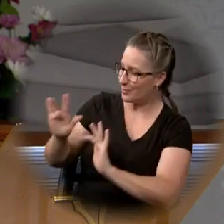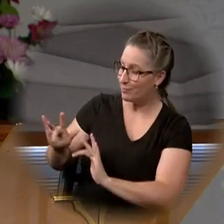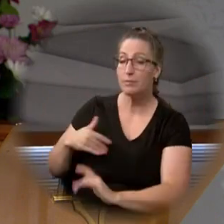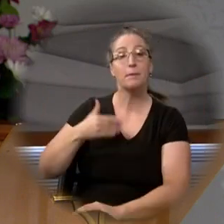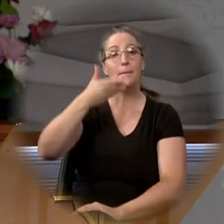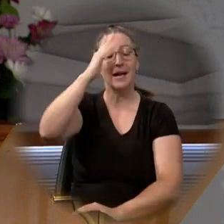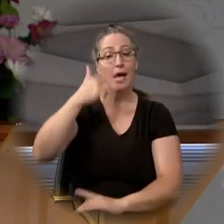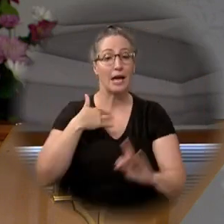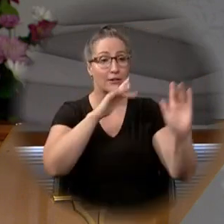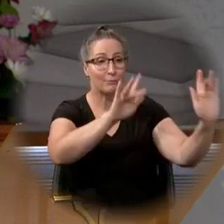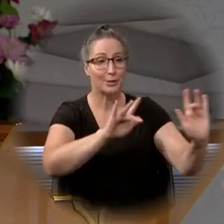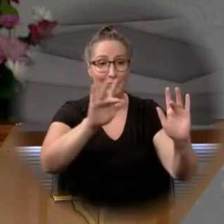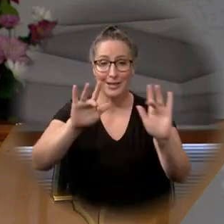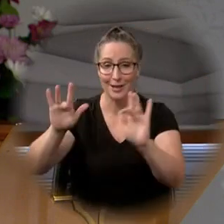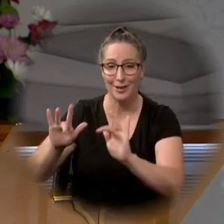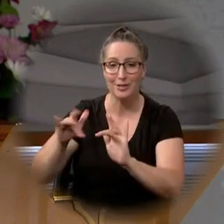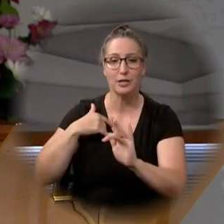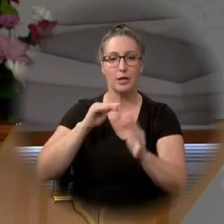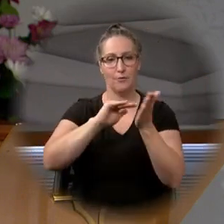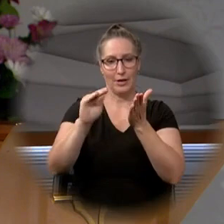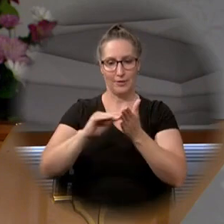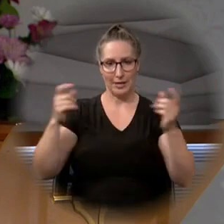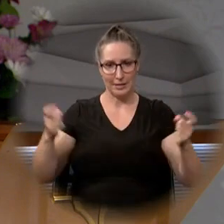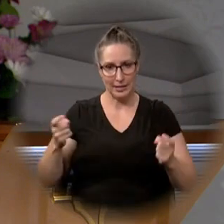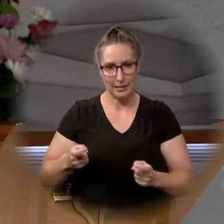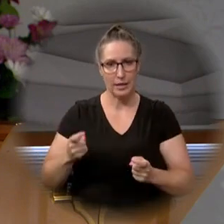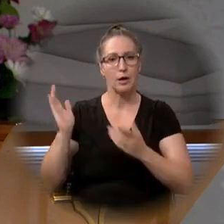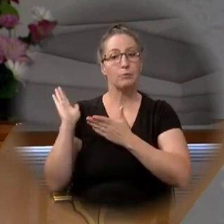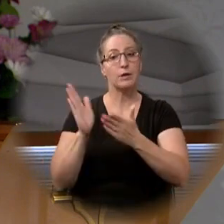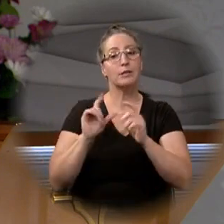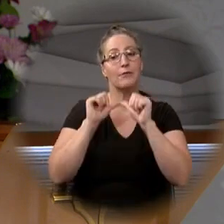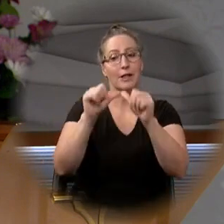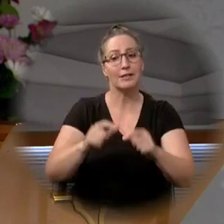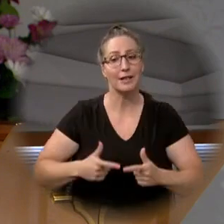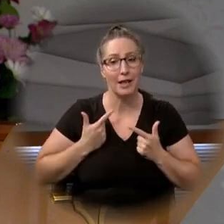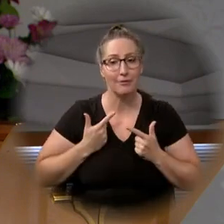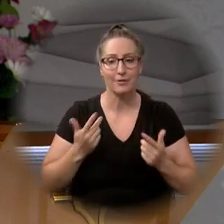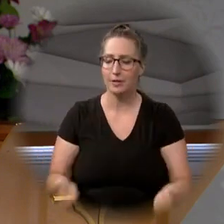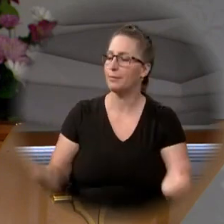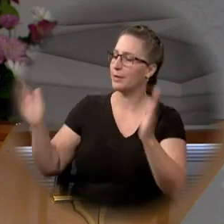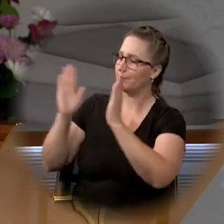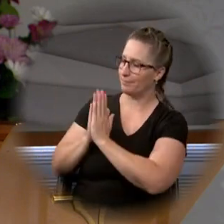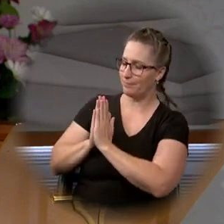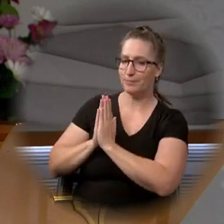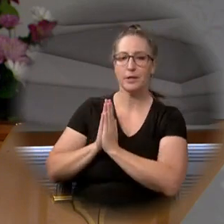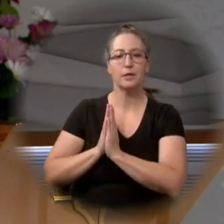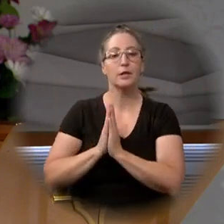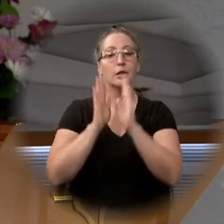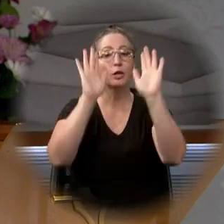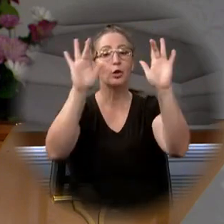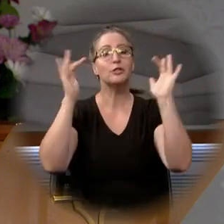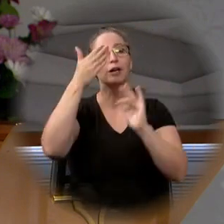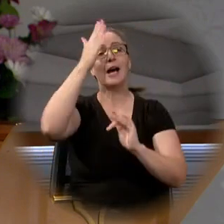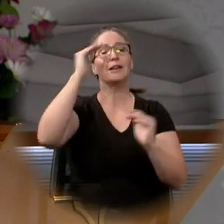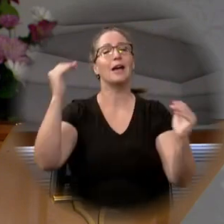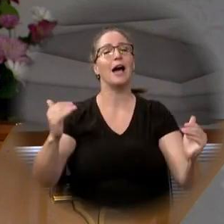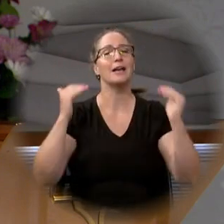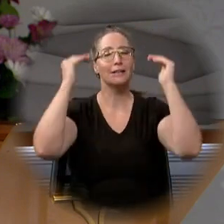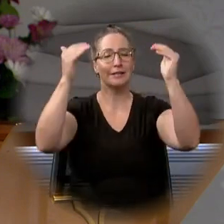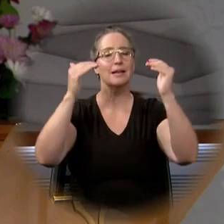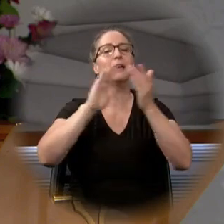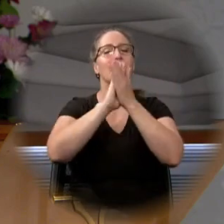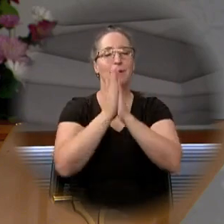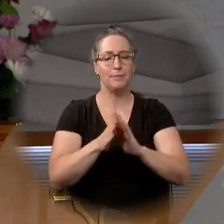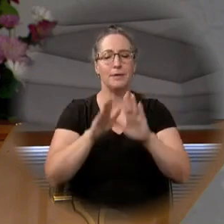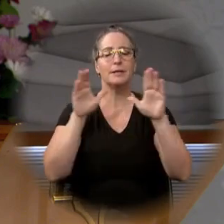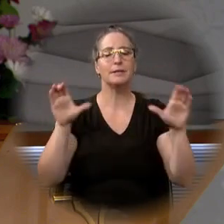God have mercy on us, forgive us from our sins, and bring us to life everlasting. Amen. Glory to God in the